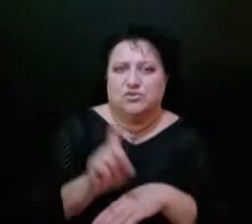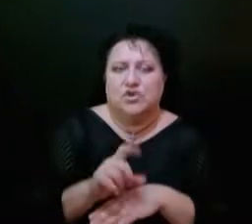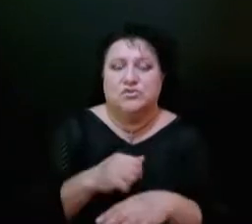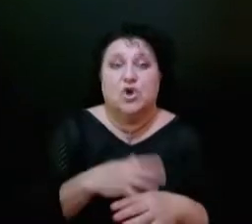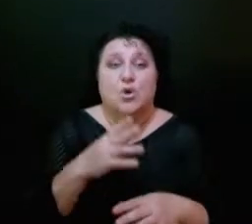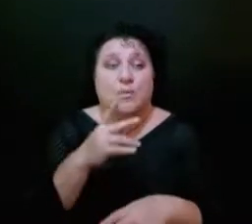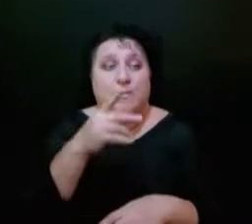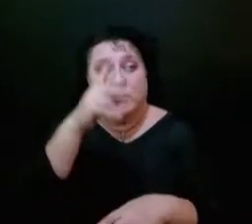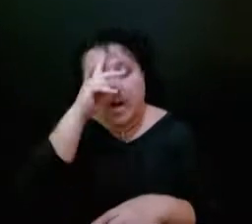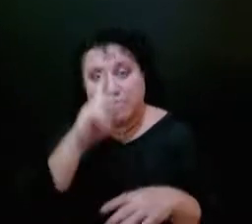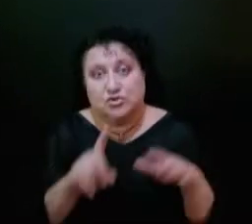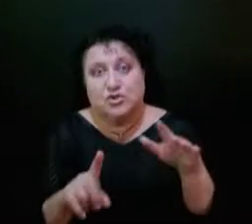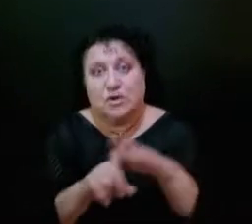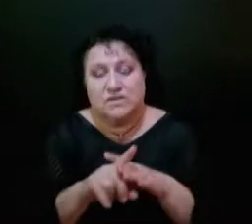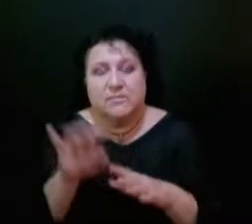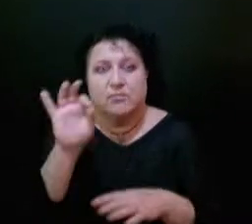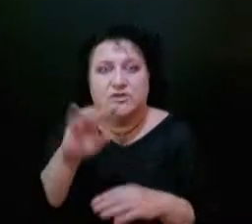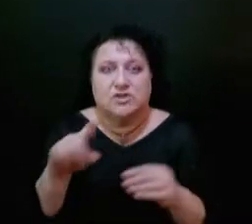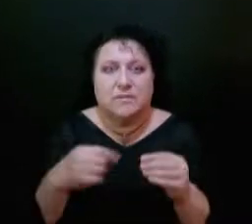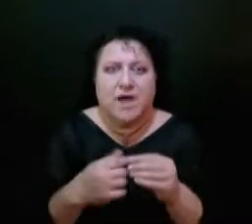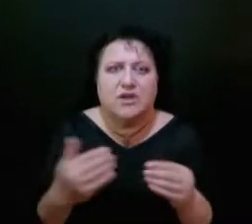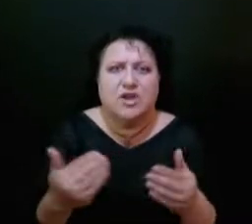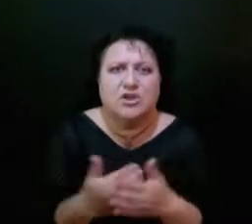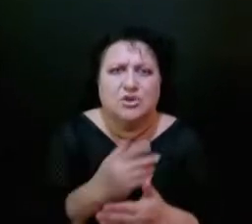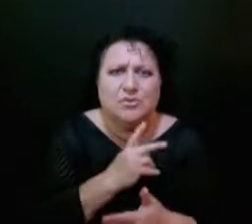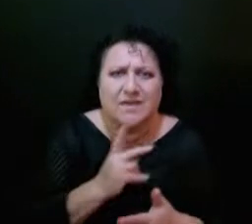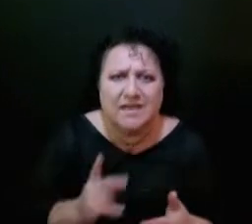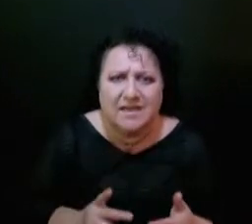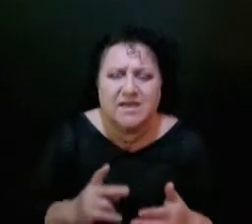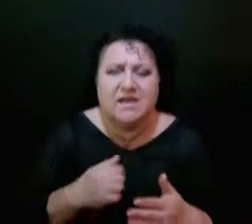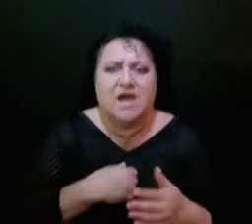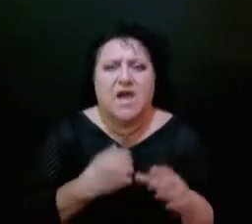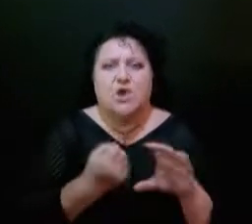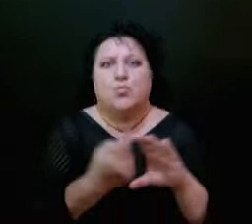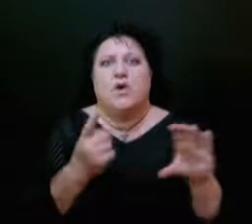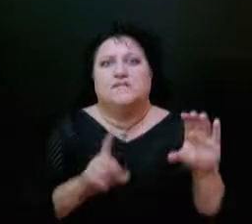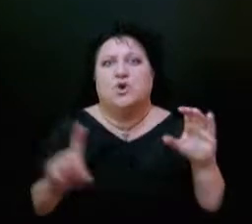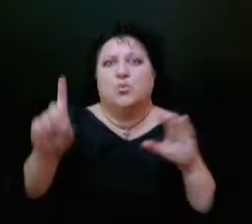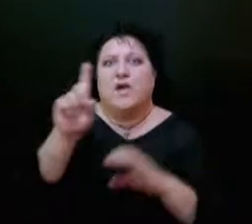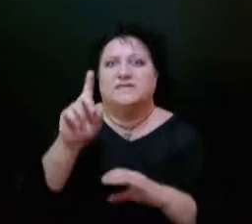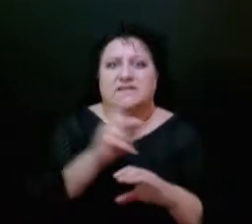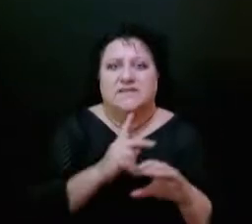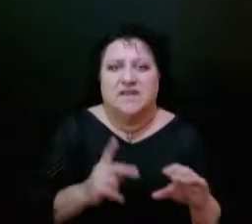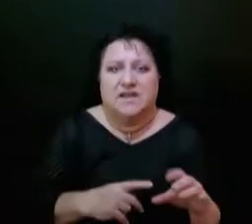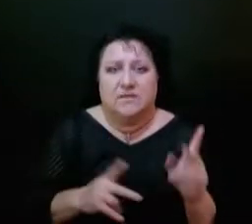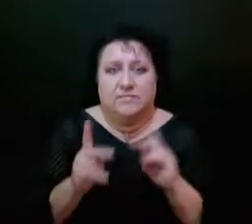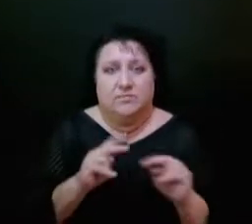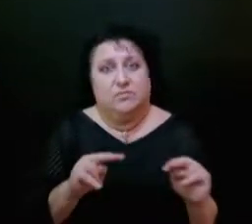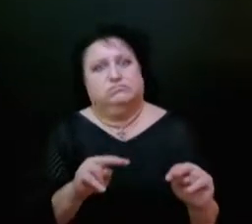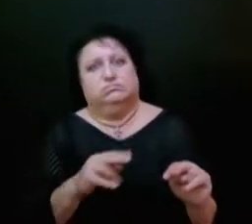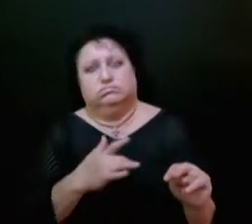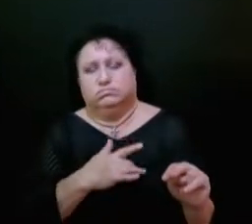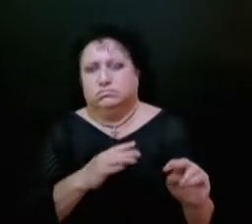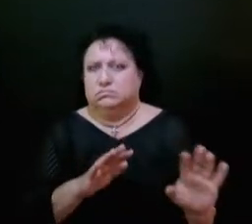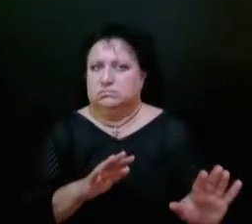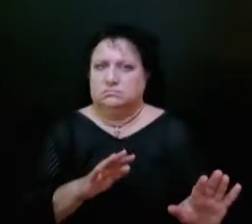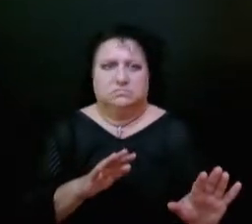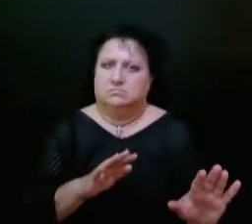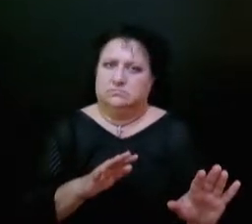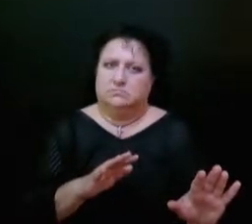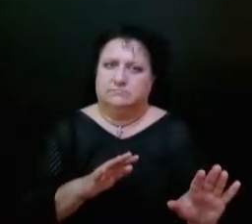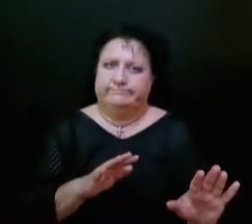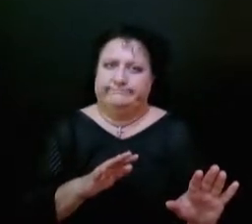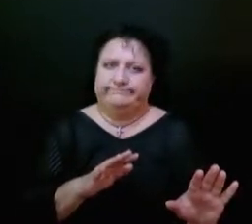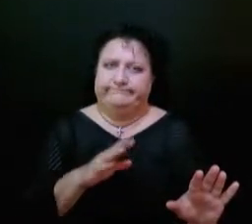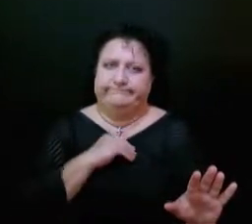this, preaching about a new king, a resurrected king, and you can see why that causes some issues. And so he wants to encourage